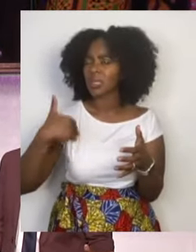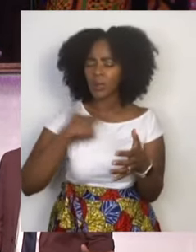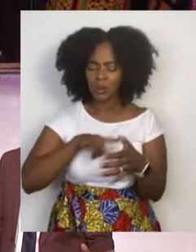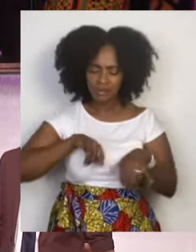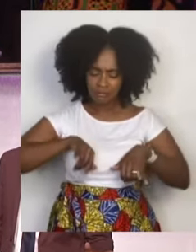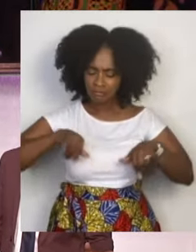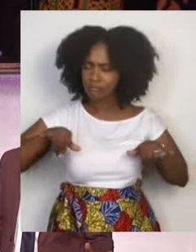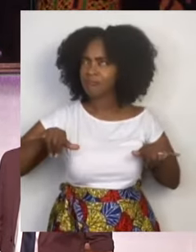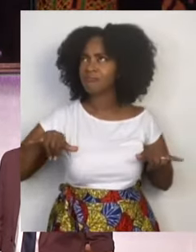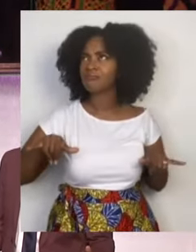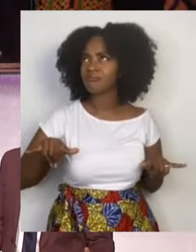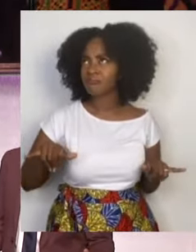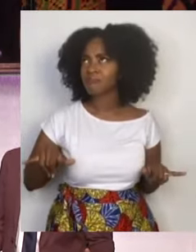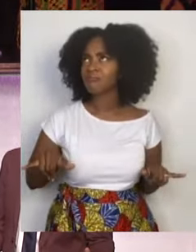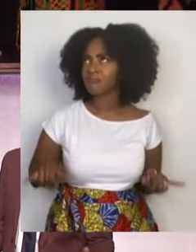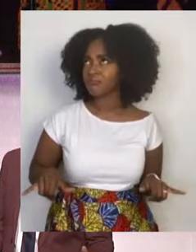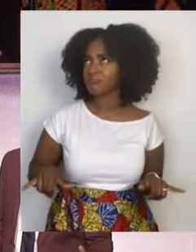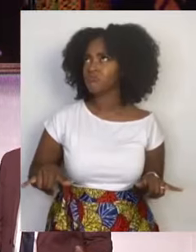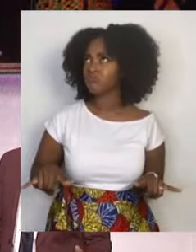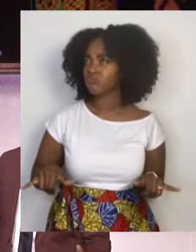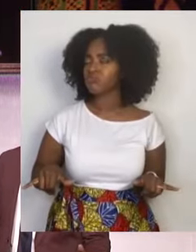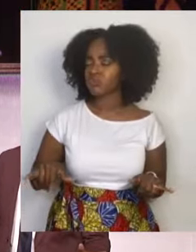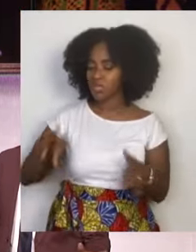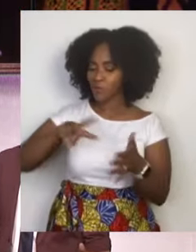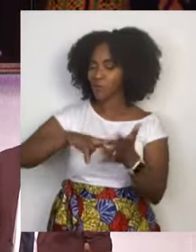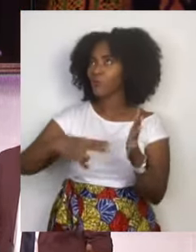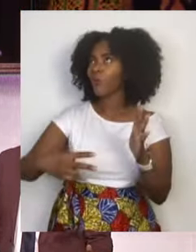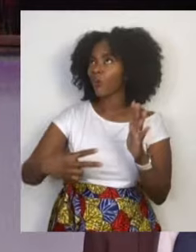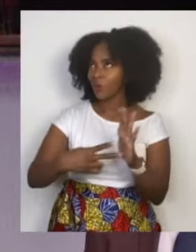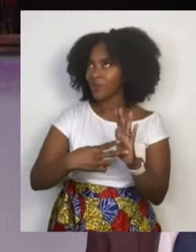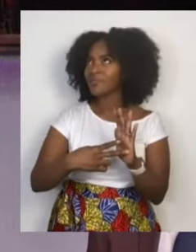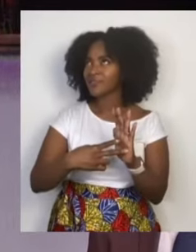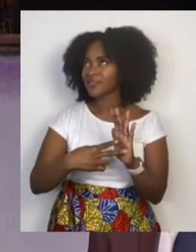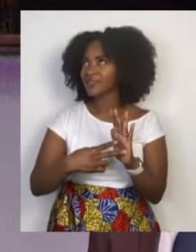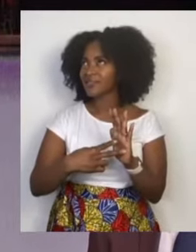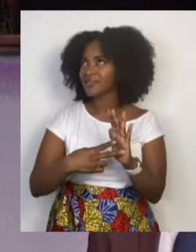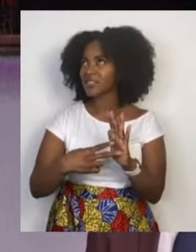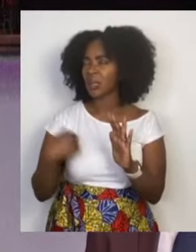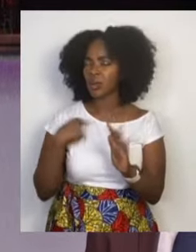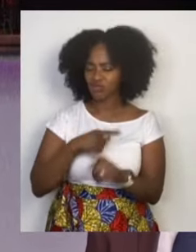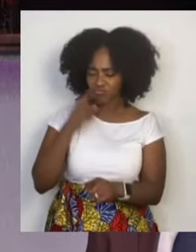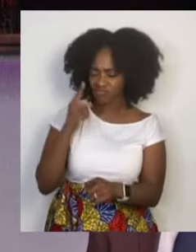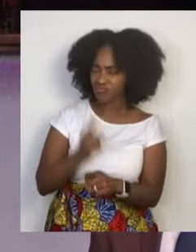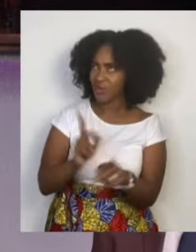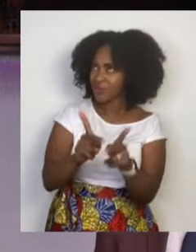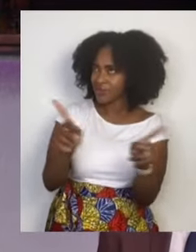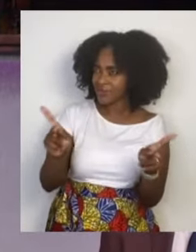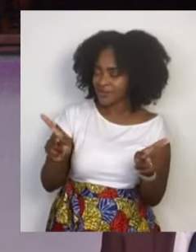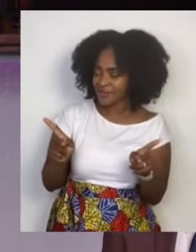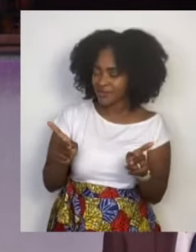purposed and postured to do your will